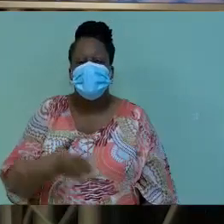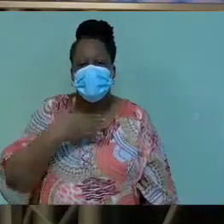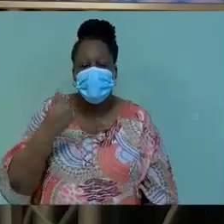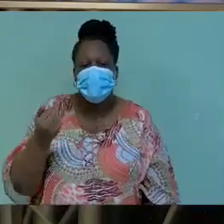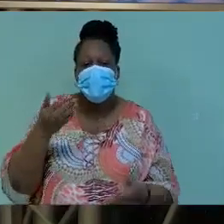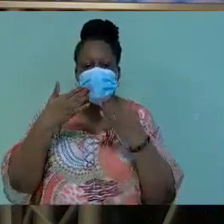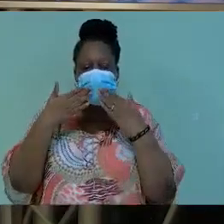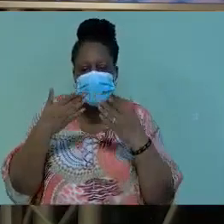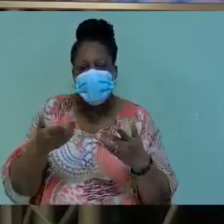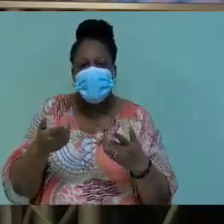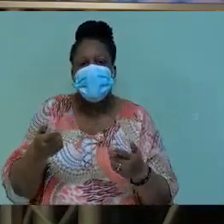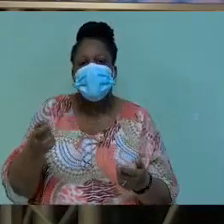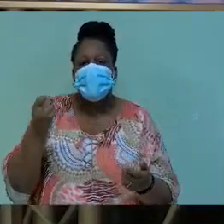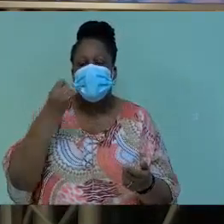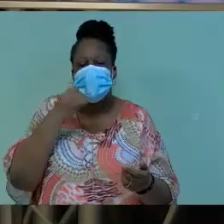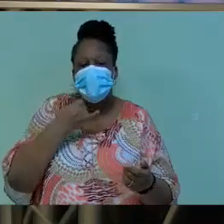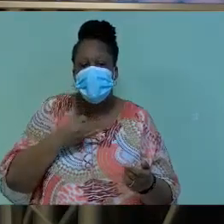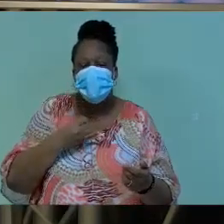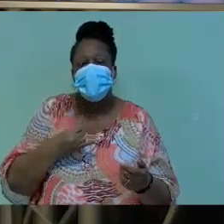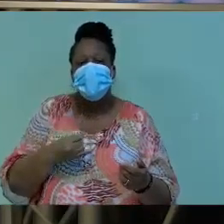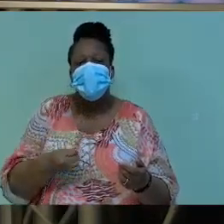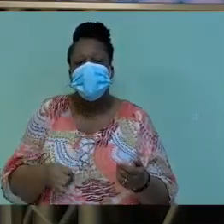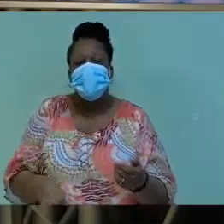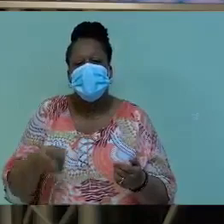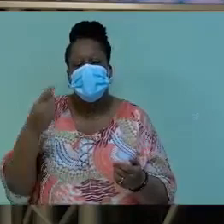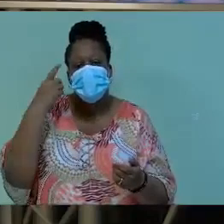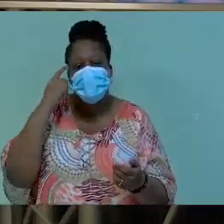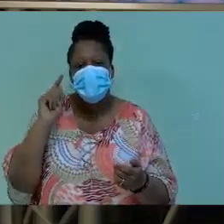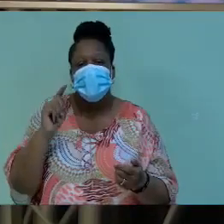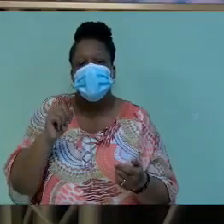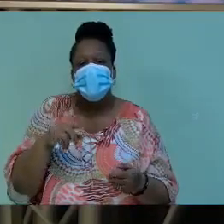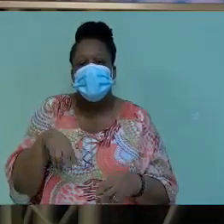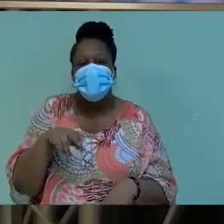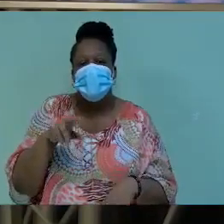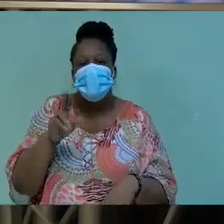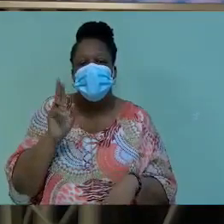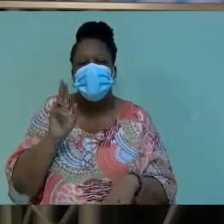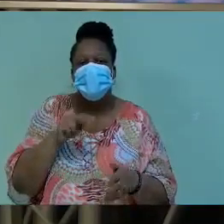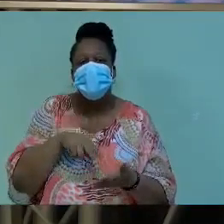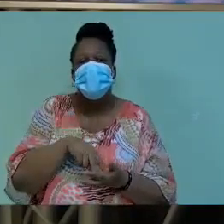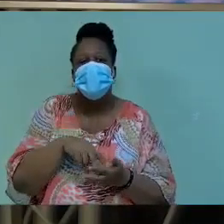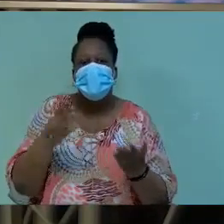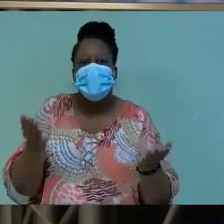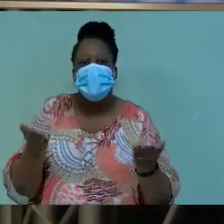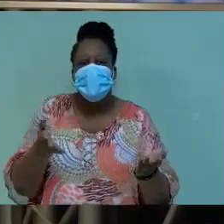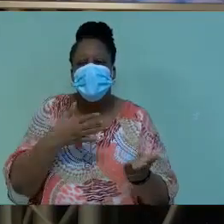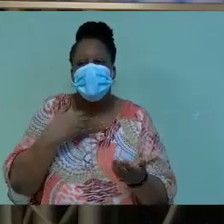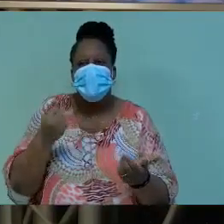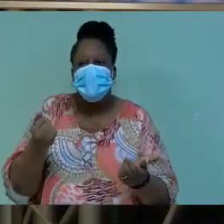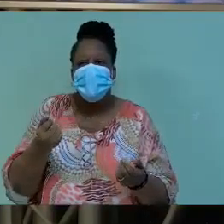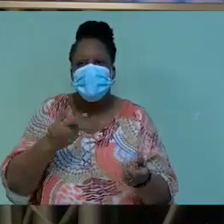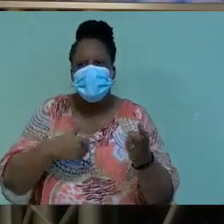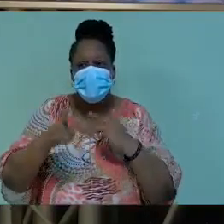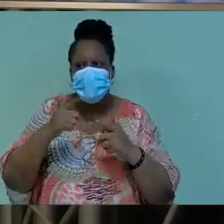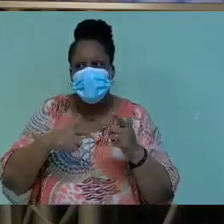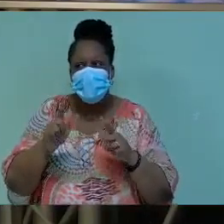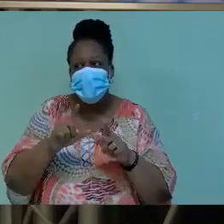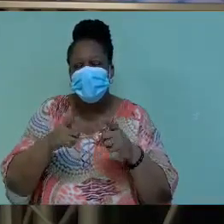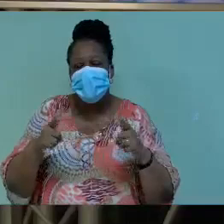we thank Mrs. Christmas Jacobs, who sits there and who does a very important work